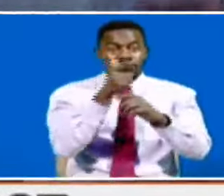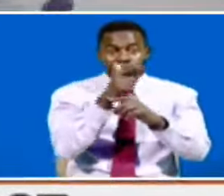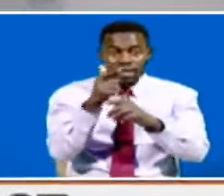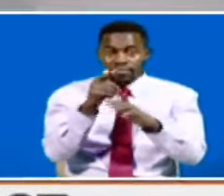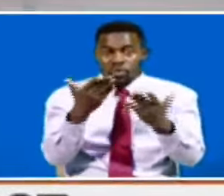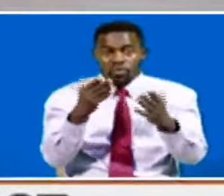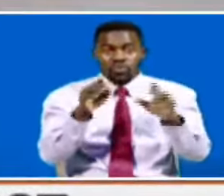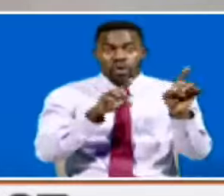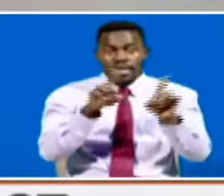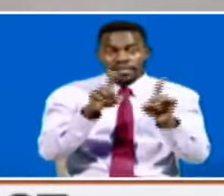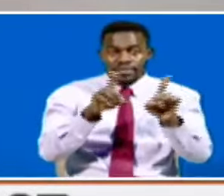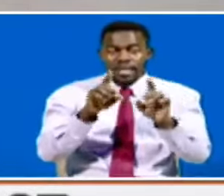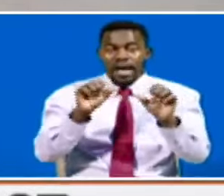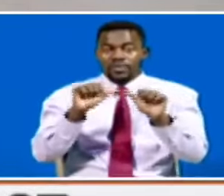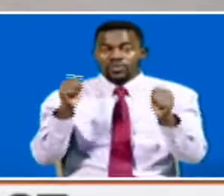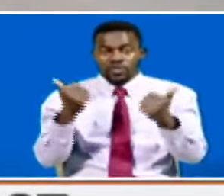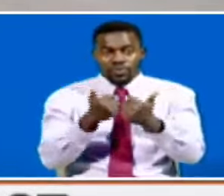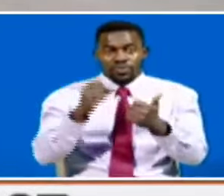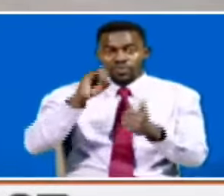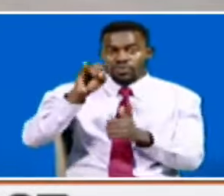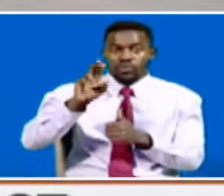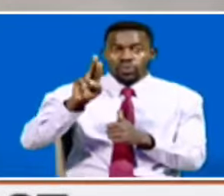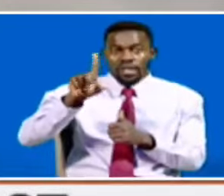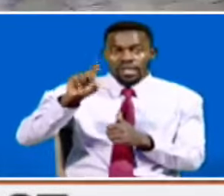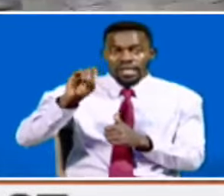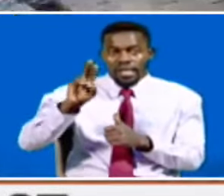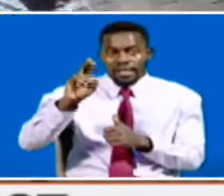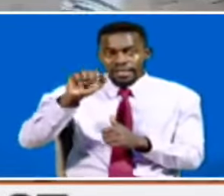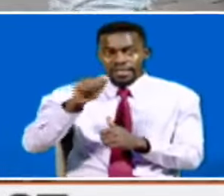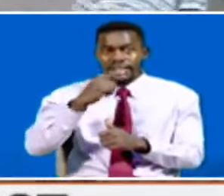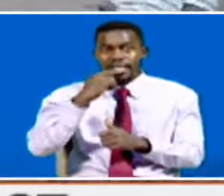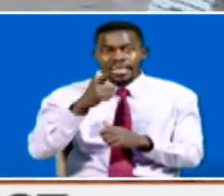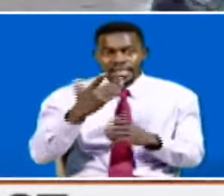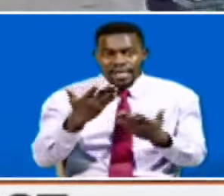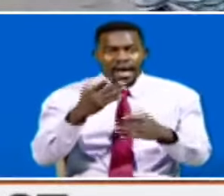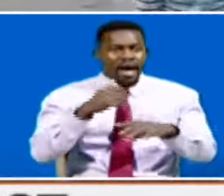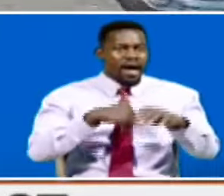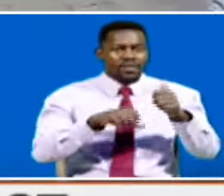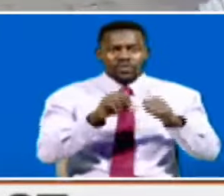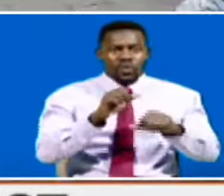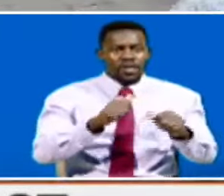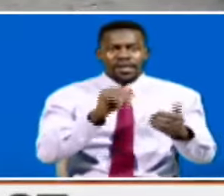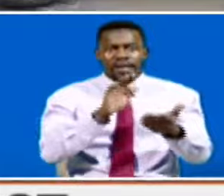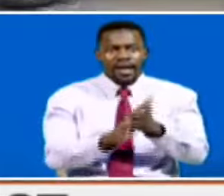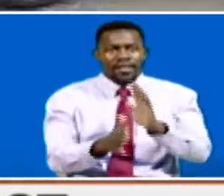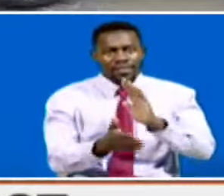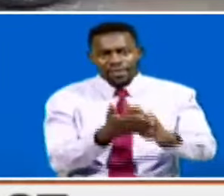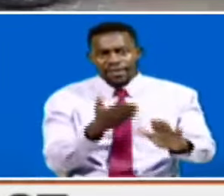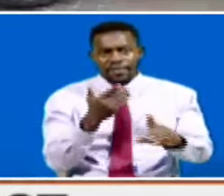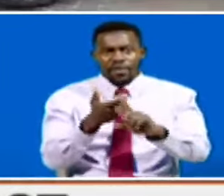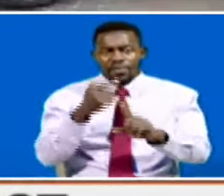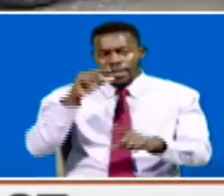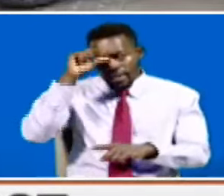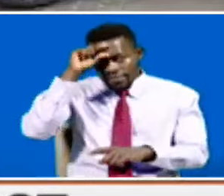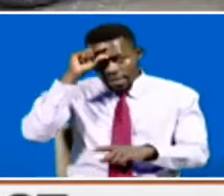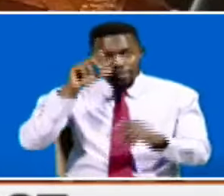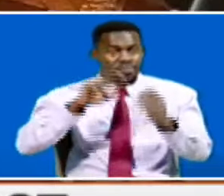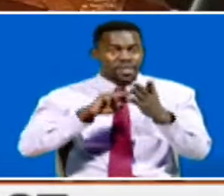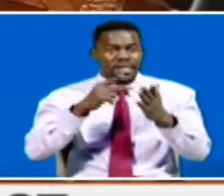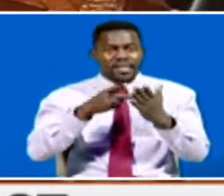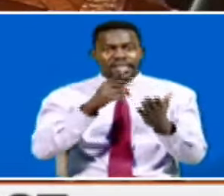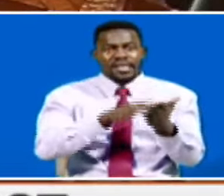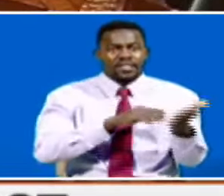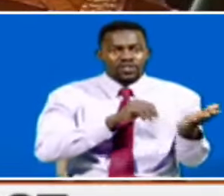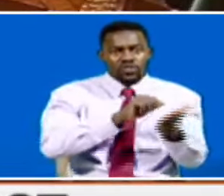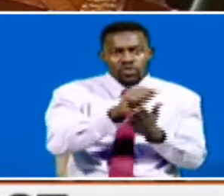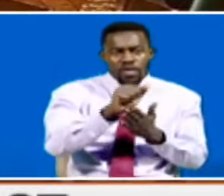Officer Julius Owino says lack of action will dent the image of an already fragile sector that is yet to fully